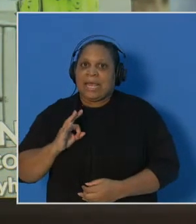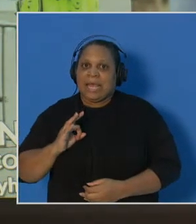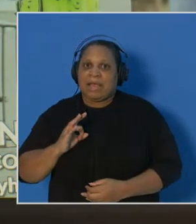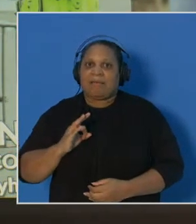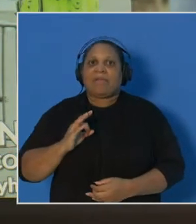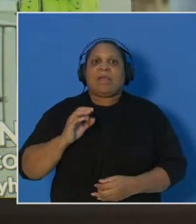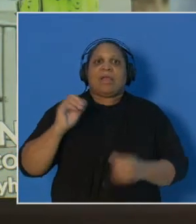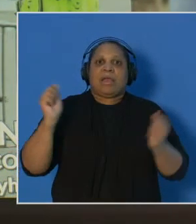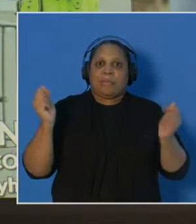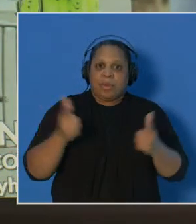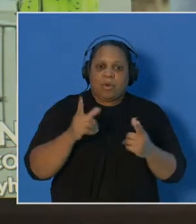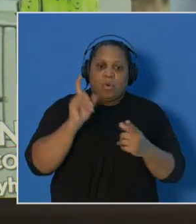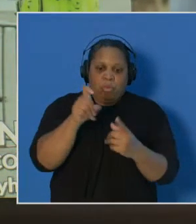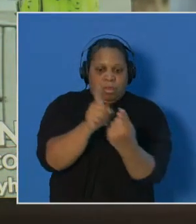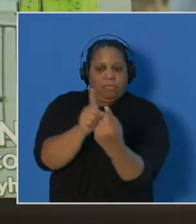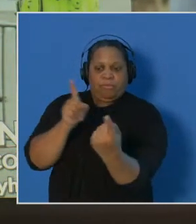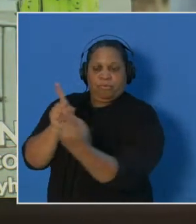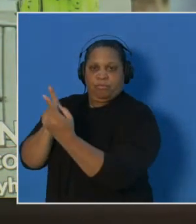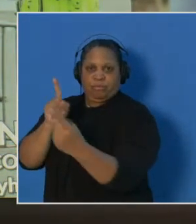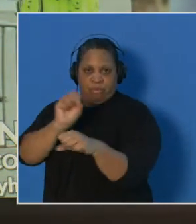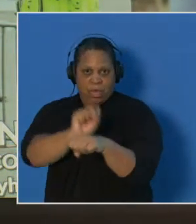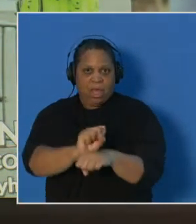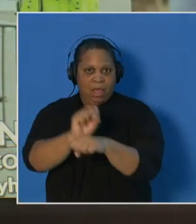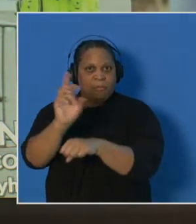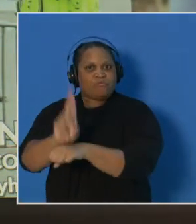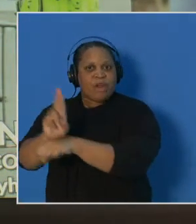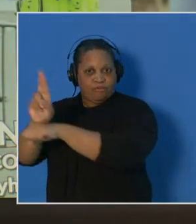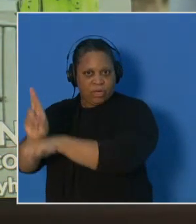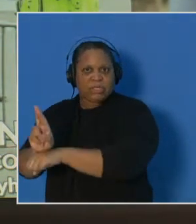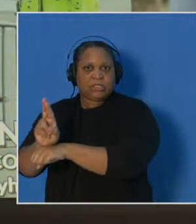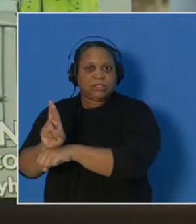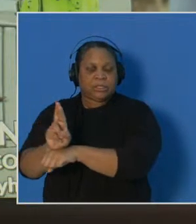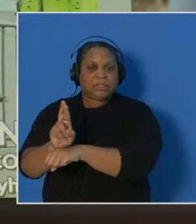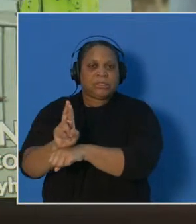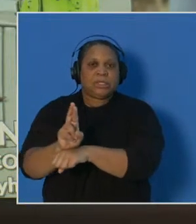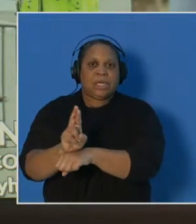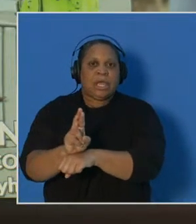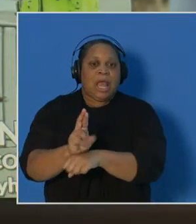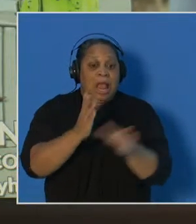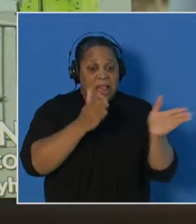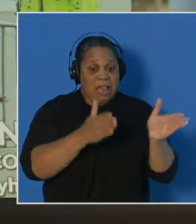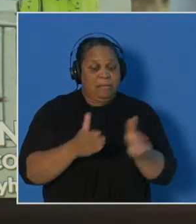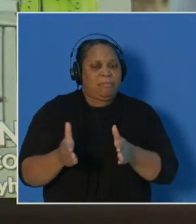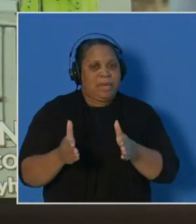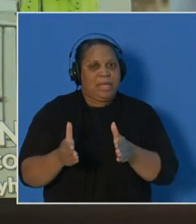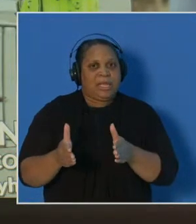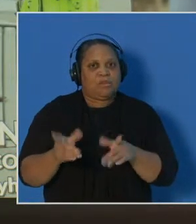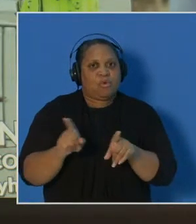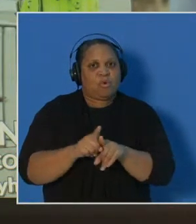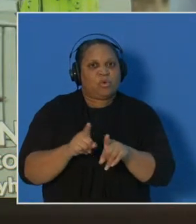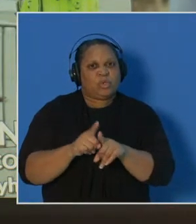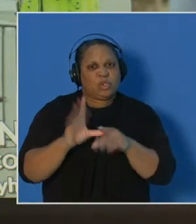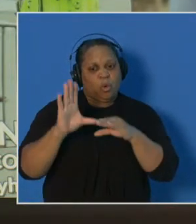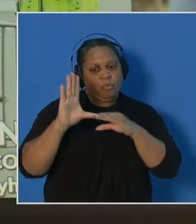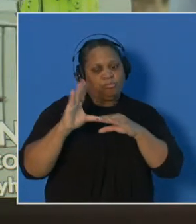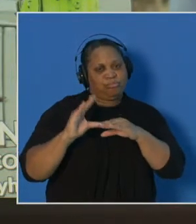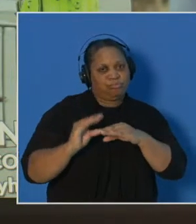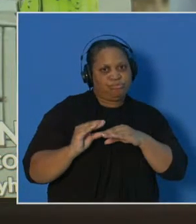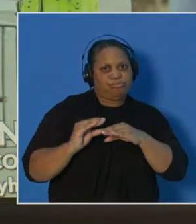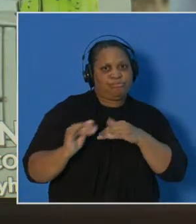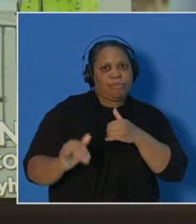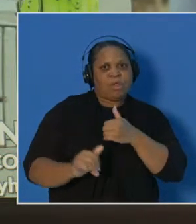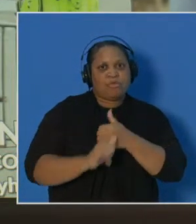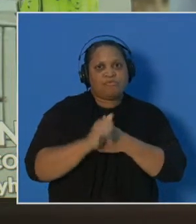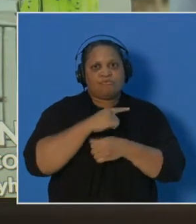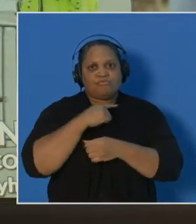that comply with physical distancing guidelines. While the plan greatly mitigates the risk of someone arriving in Bermuda